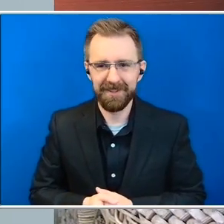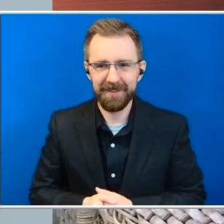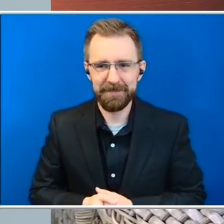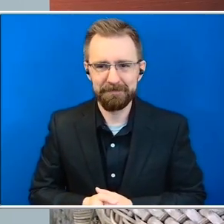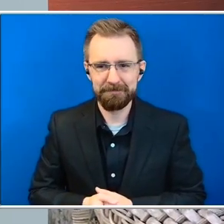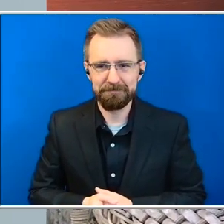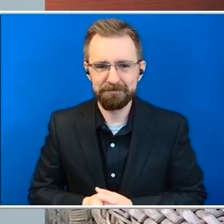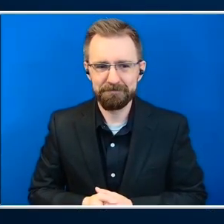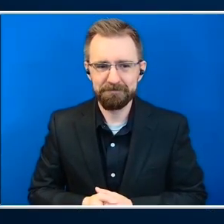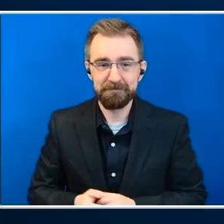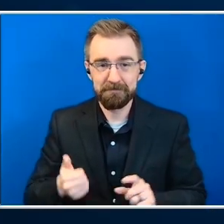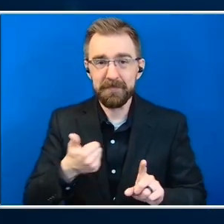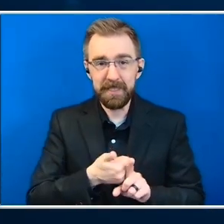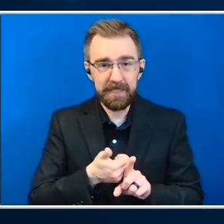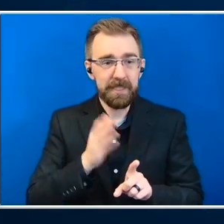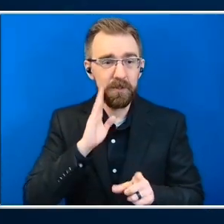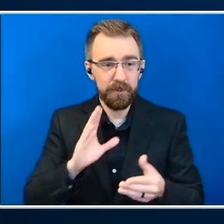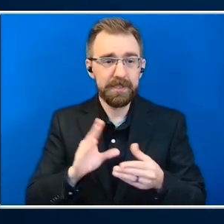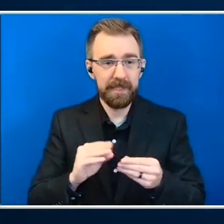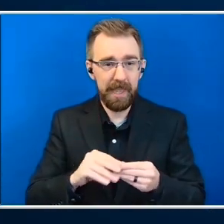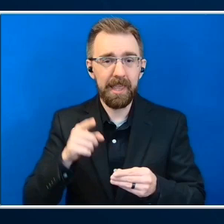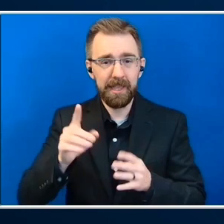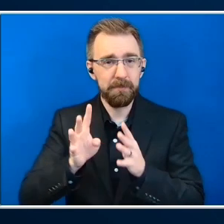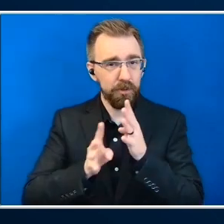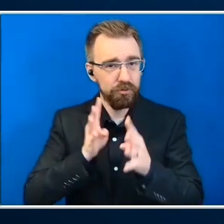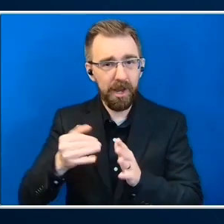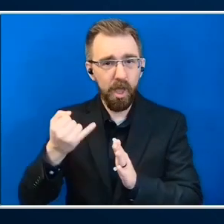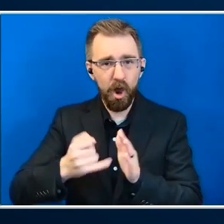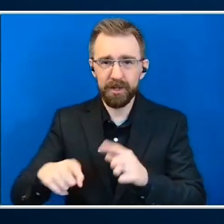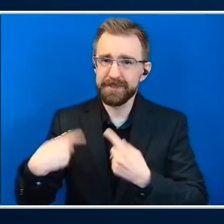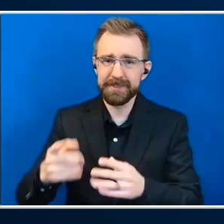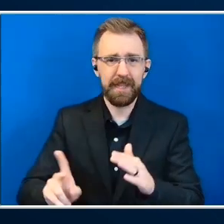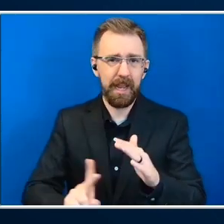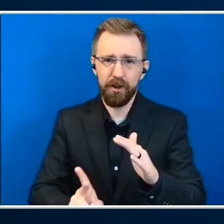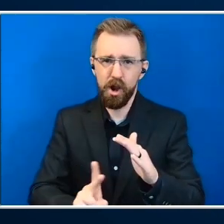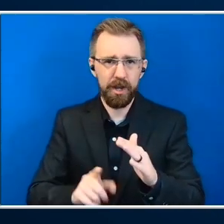He would say he's been creating art since kindergarten.